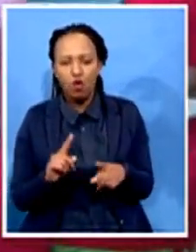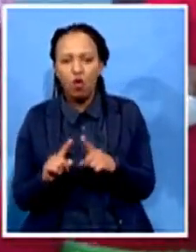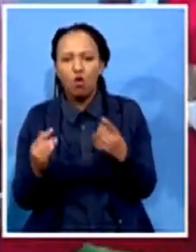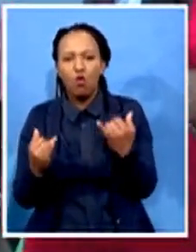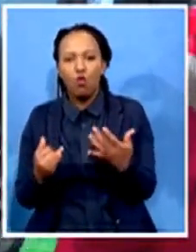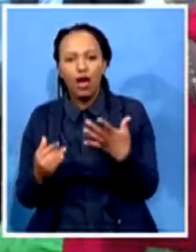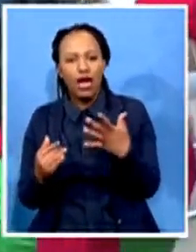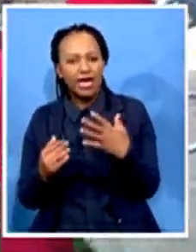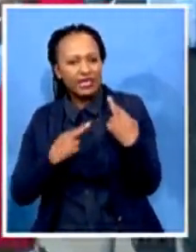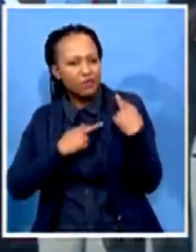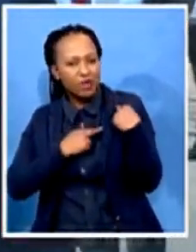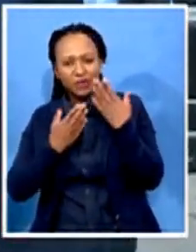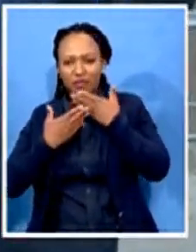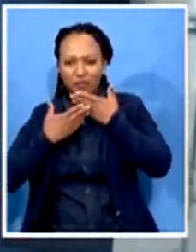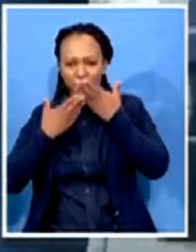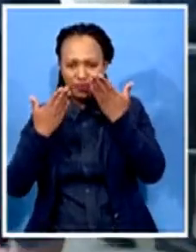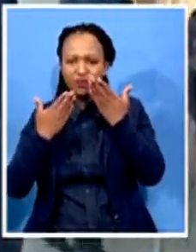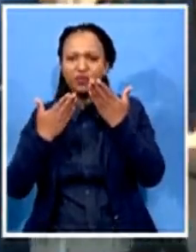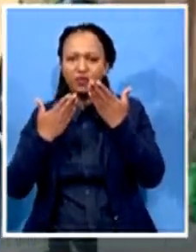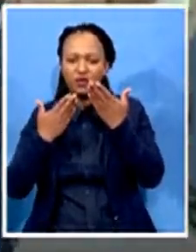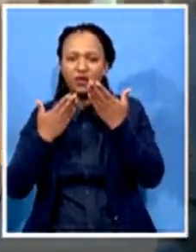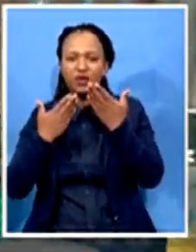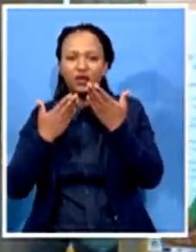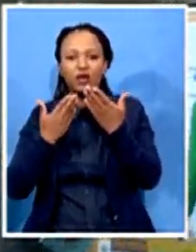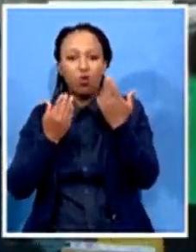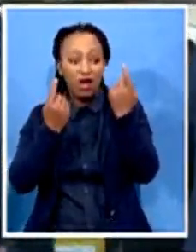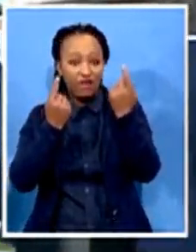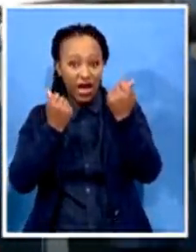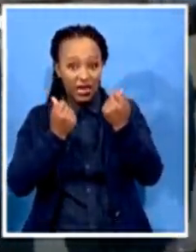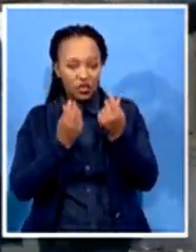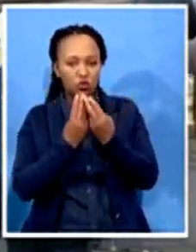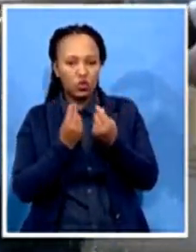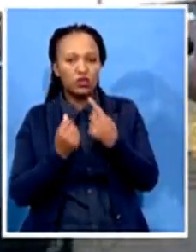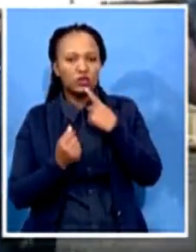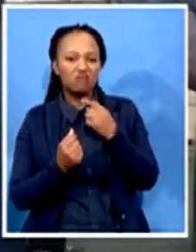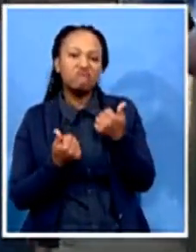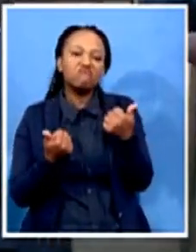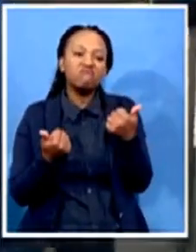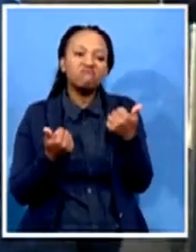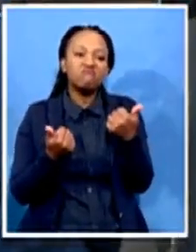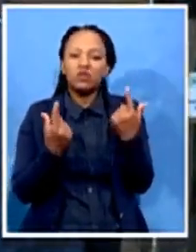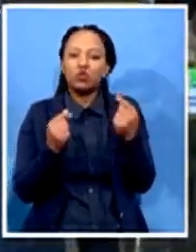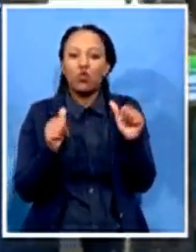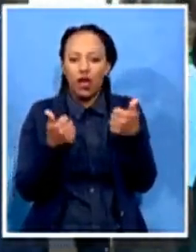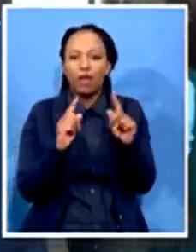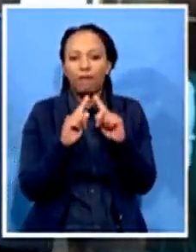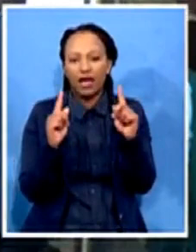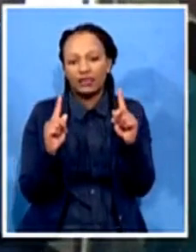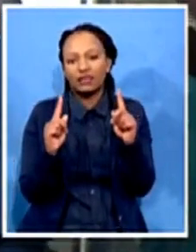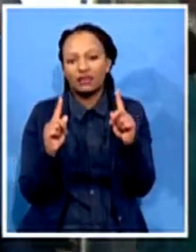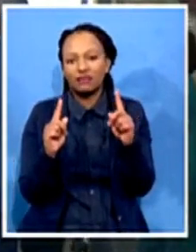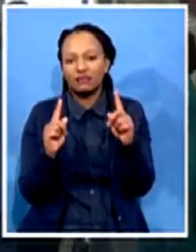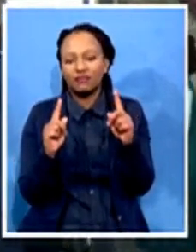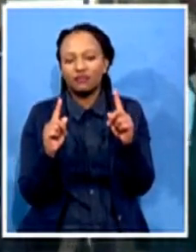and a financial solution may be welcome, but it's half the extent which needs to be done. There needs to